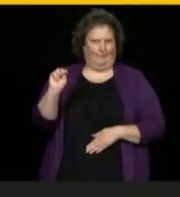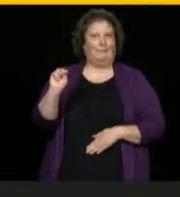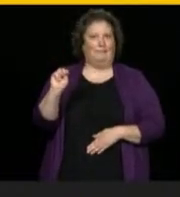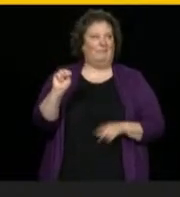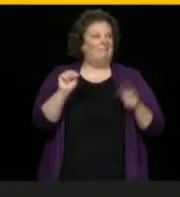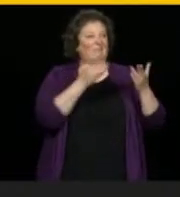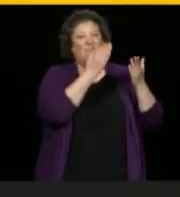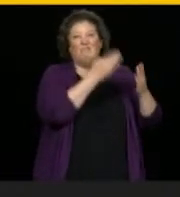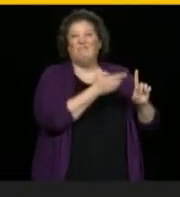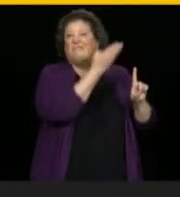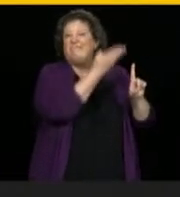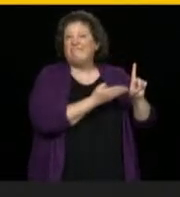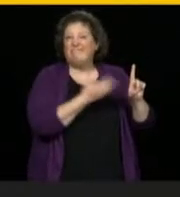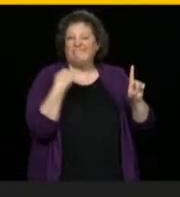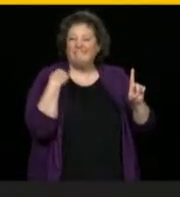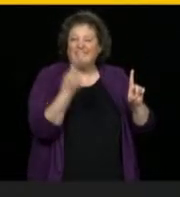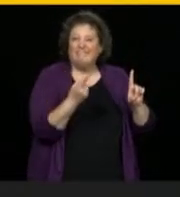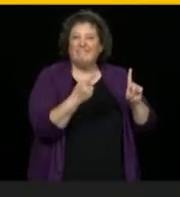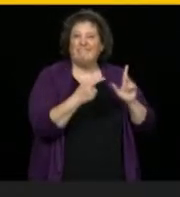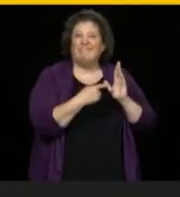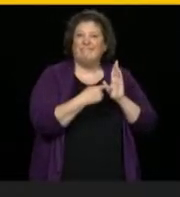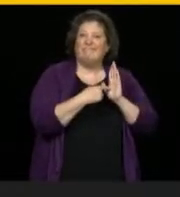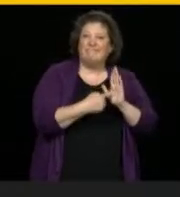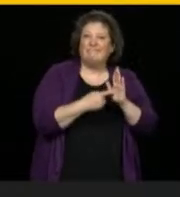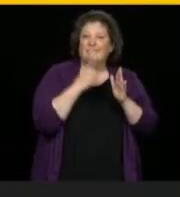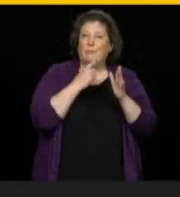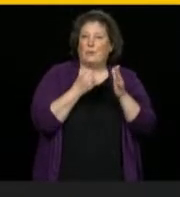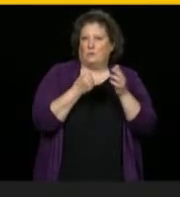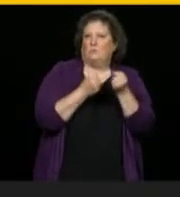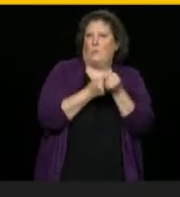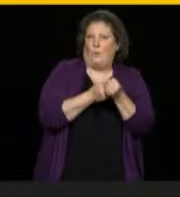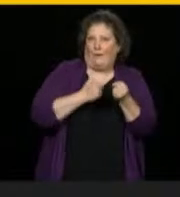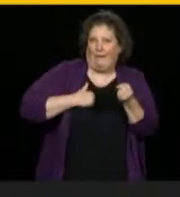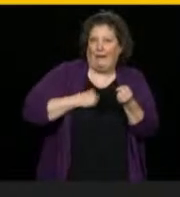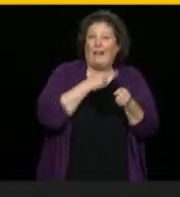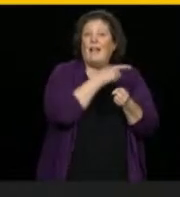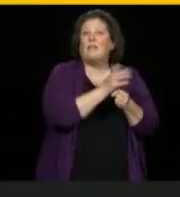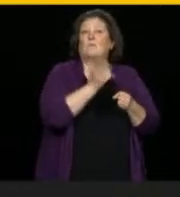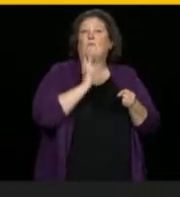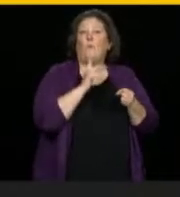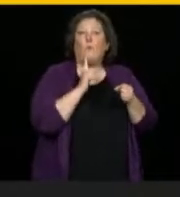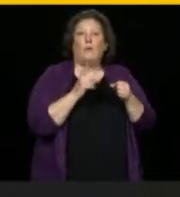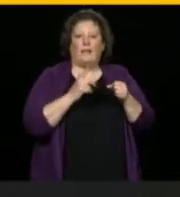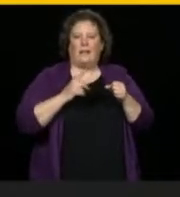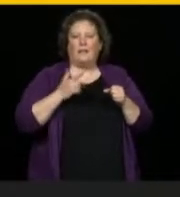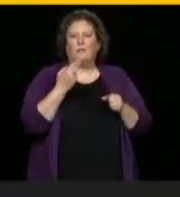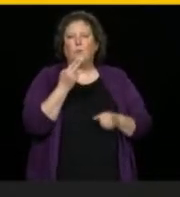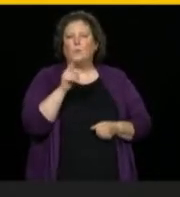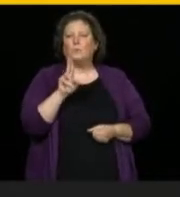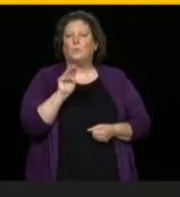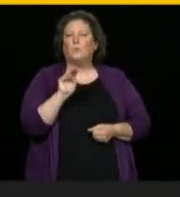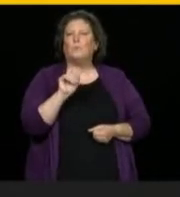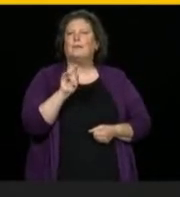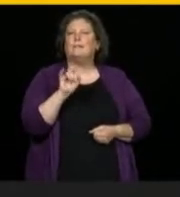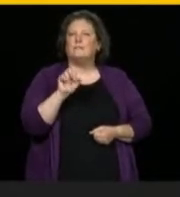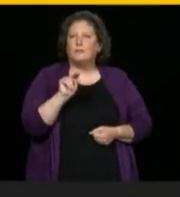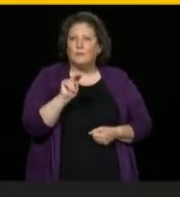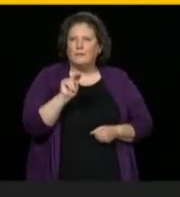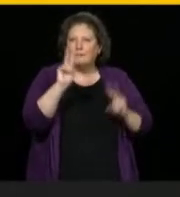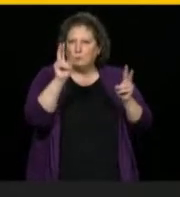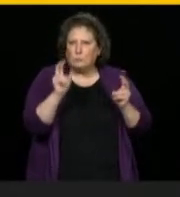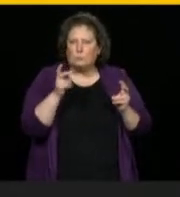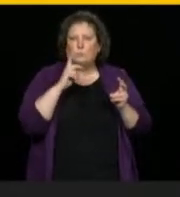Canada's Special Envoy on Humanitarian and Refugee Issues, and before that as Canada's Special Envoy to